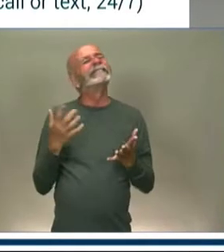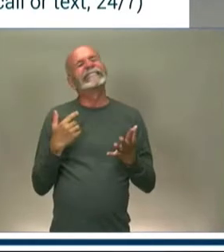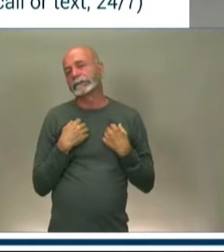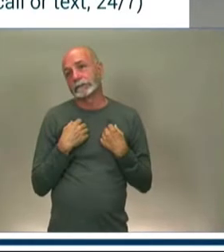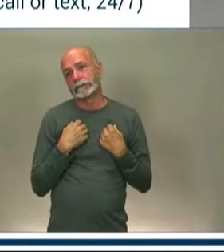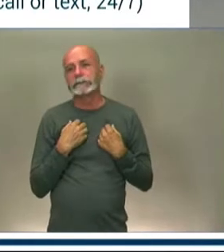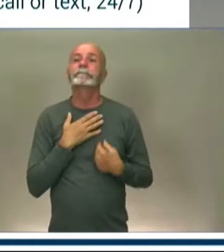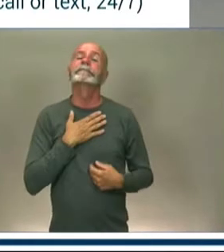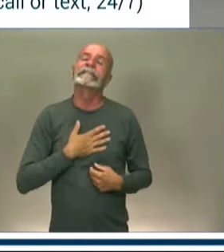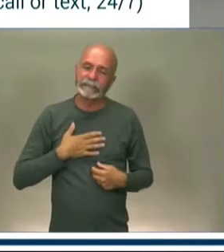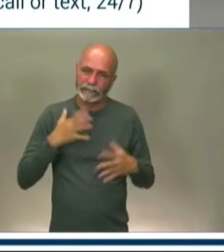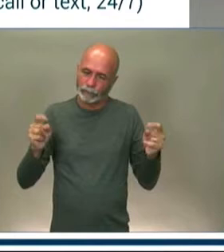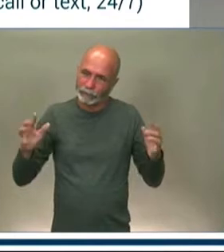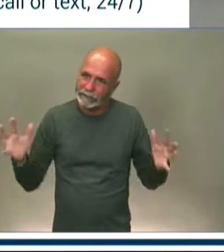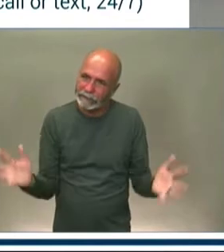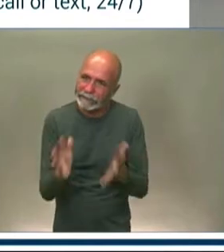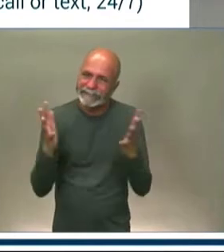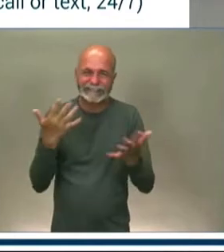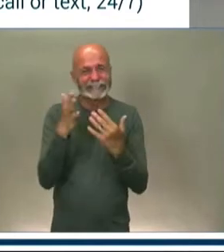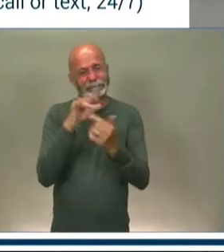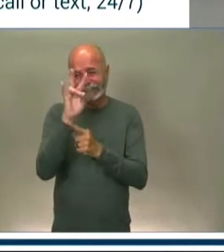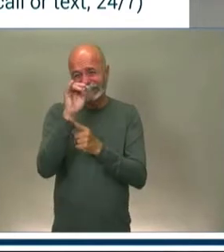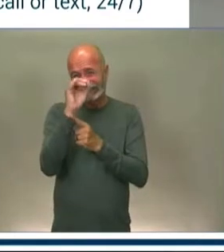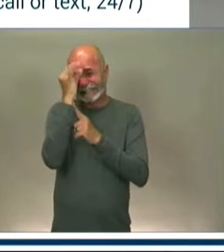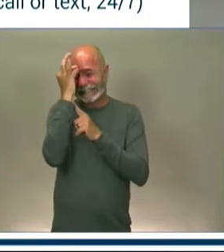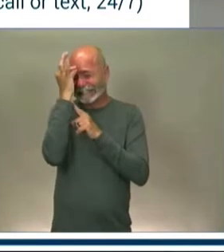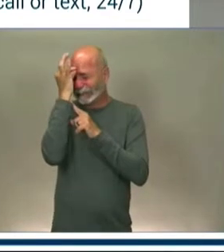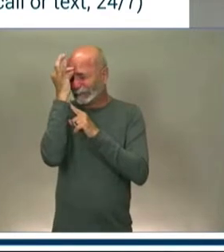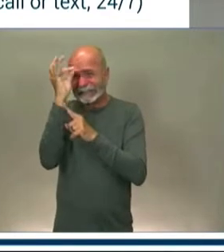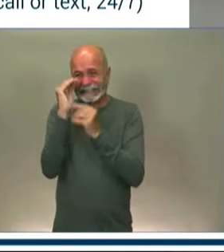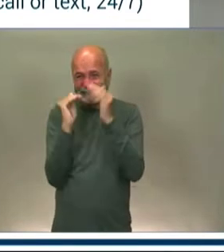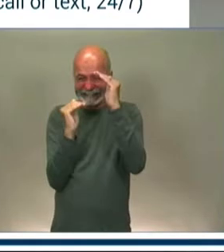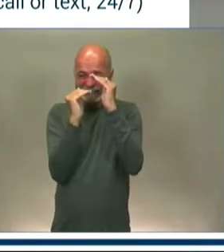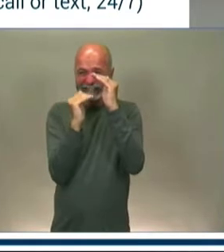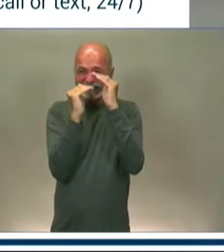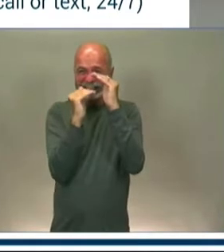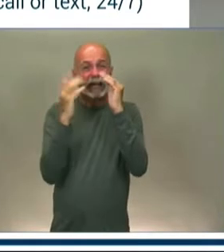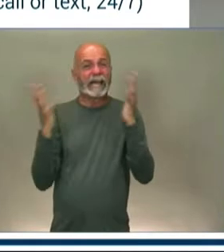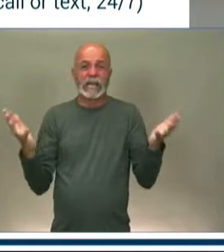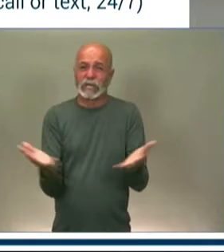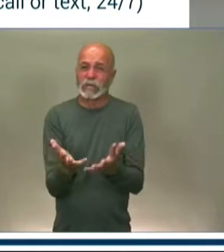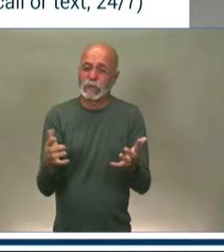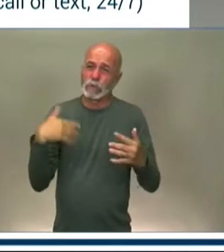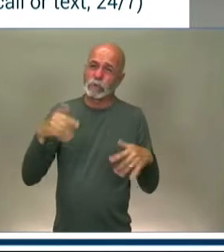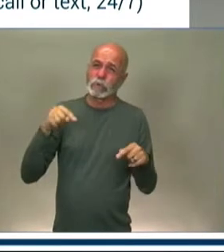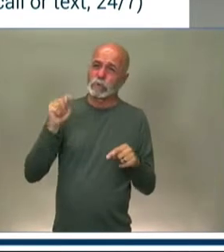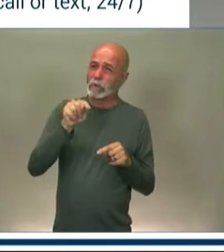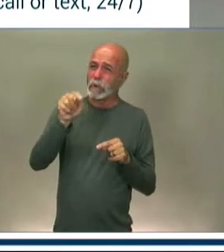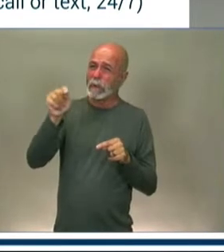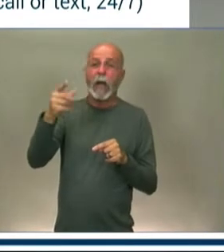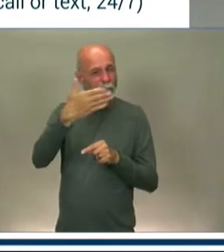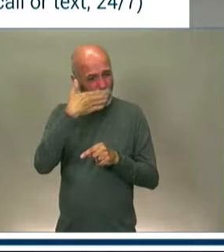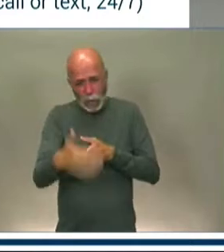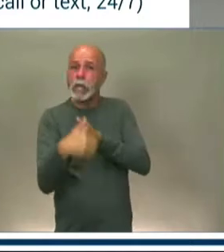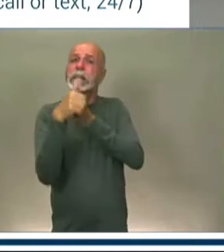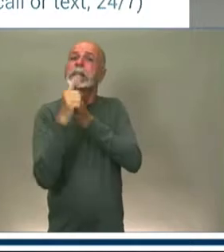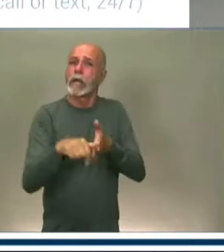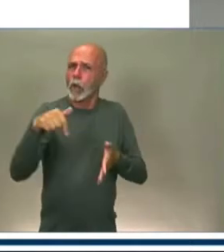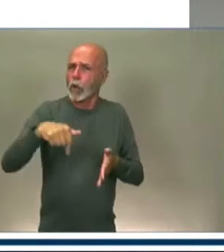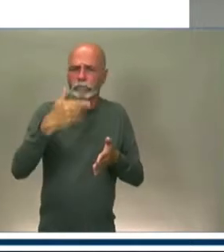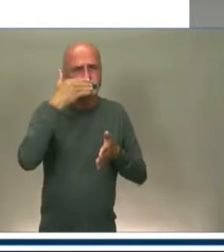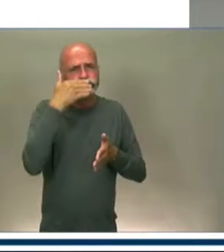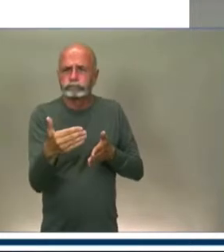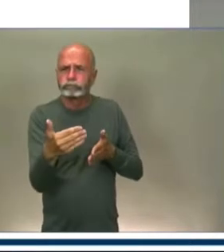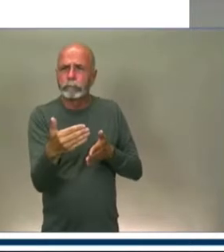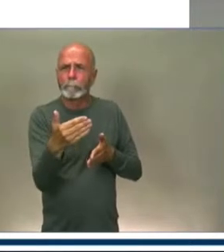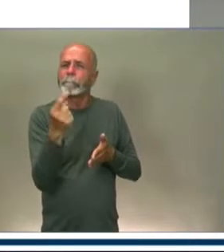are fully vaccinated, and we are leading the country with our vaccination rates. And I'm proud, as you should be, of the work